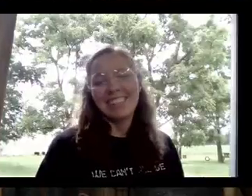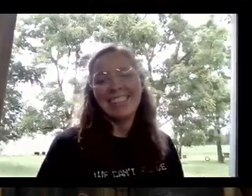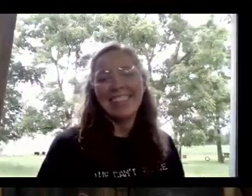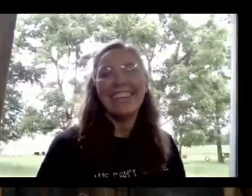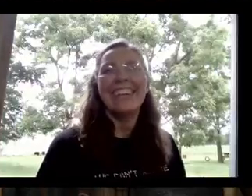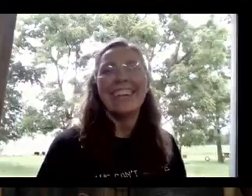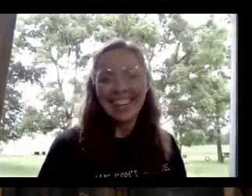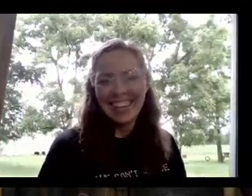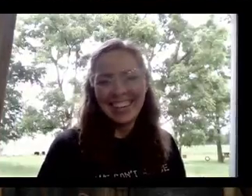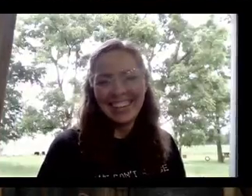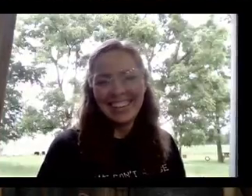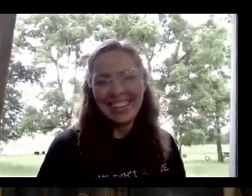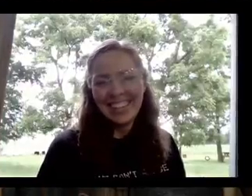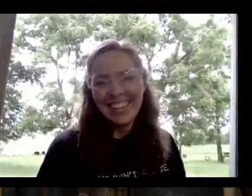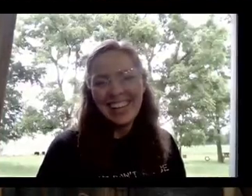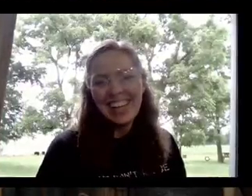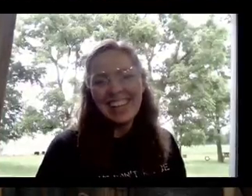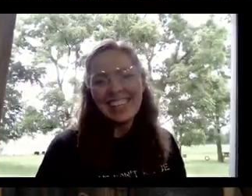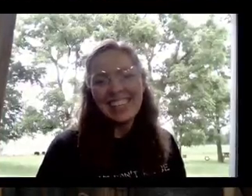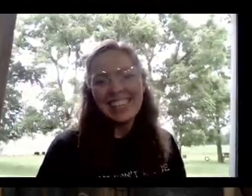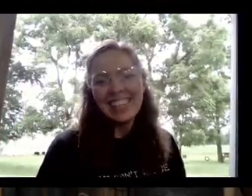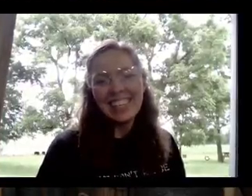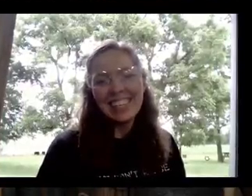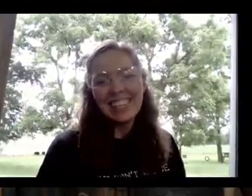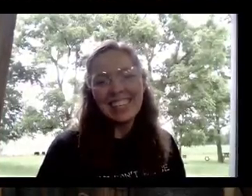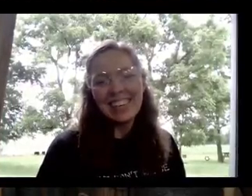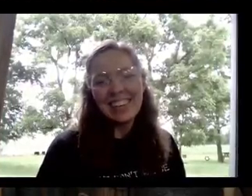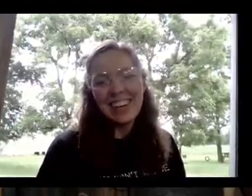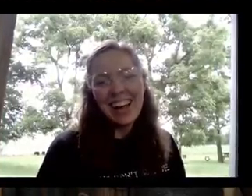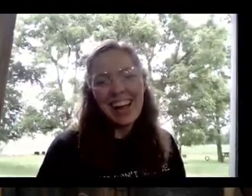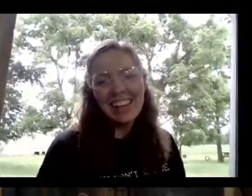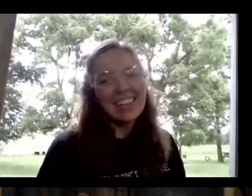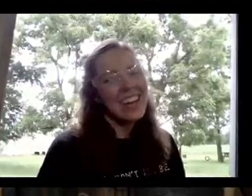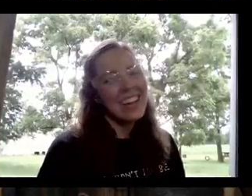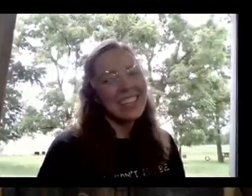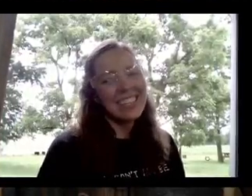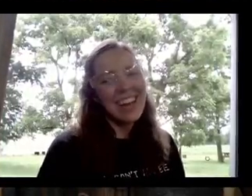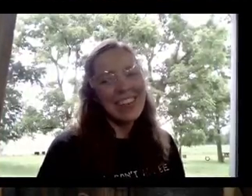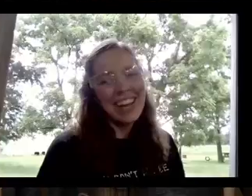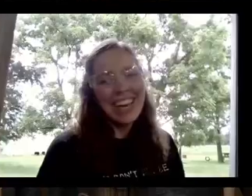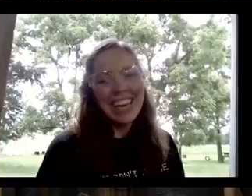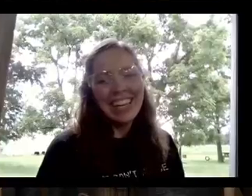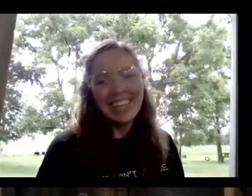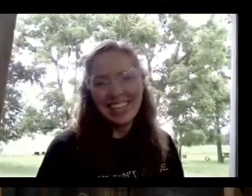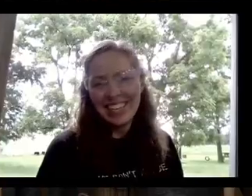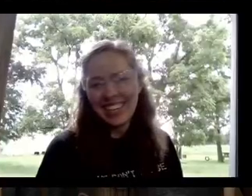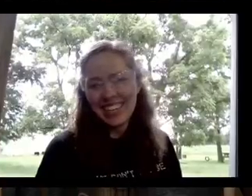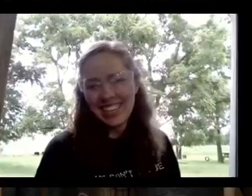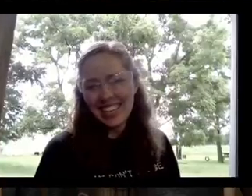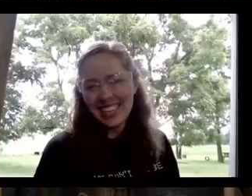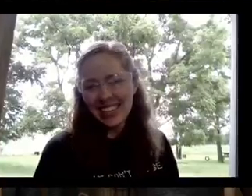there. It probably just kind of zoomed out a little bit more. Right. No, that's not quite it.